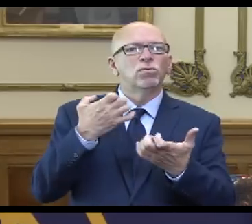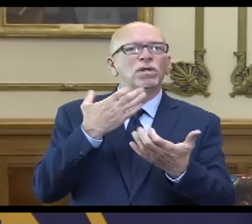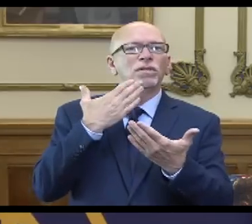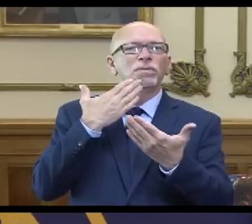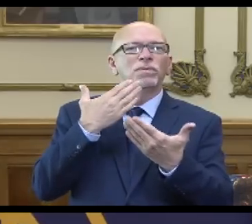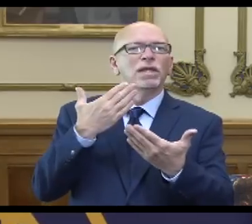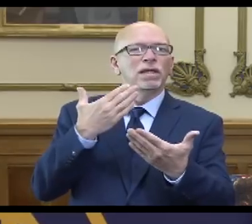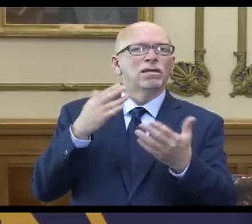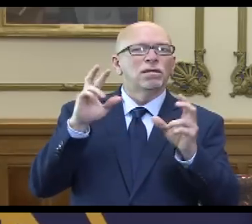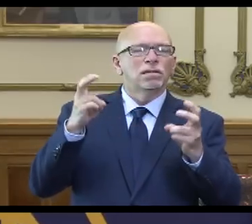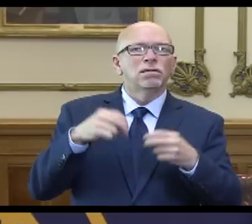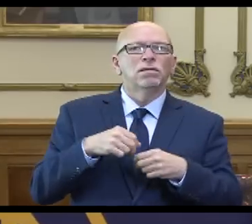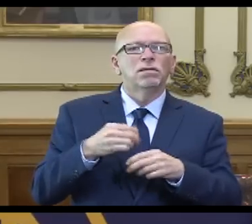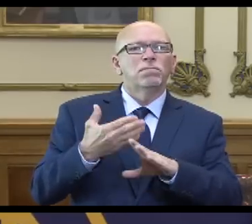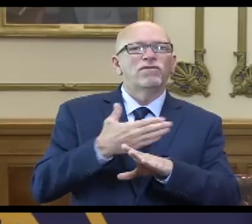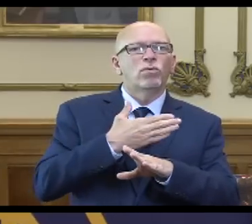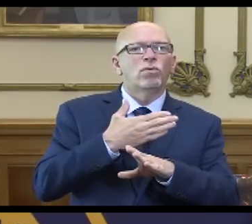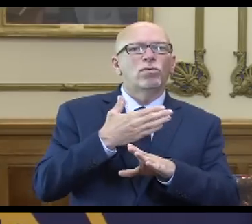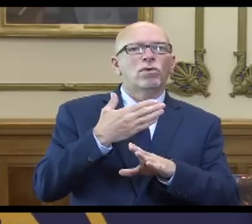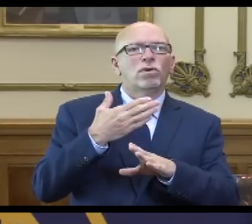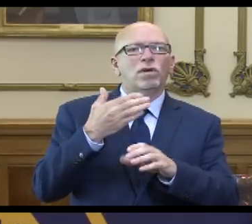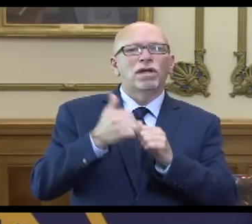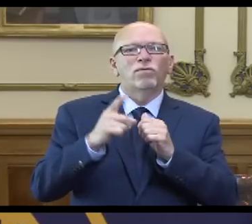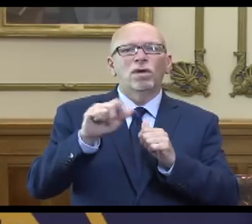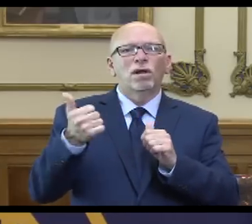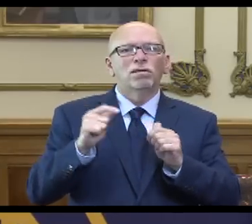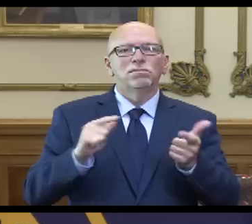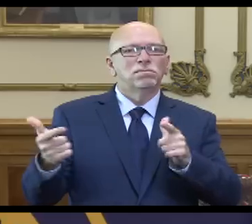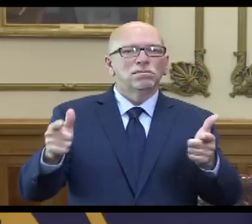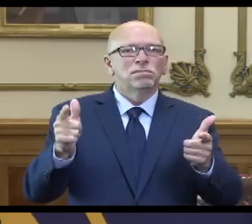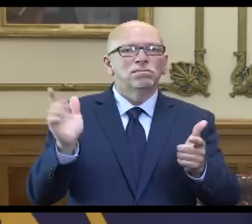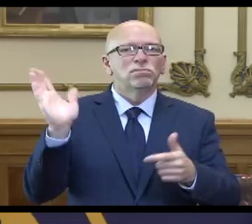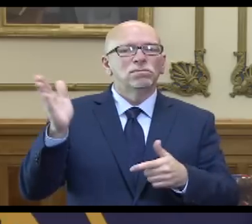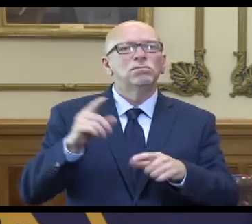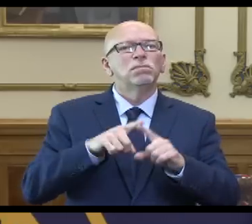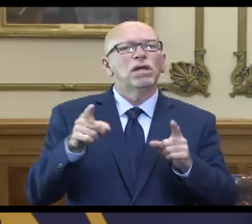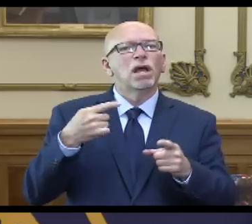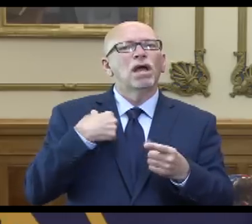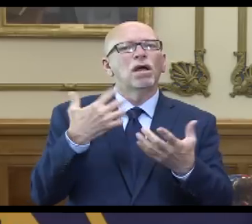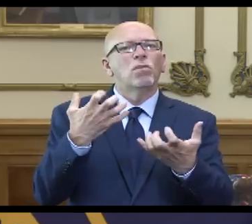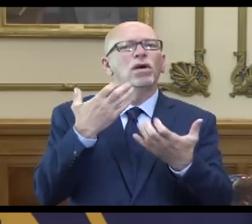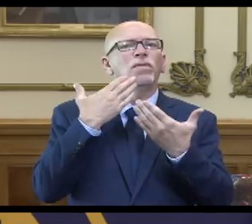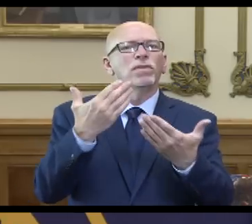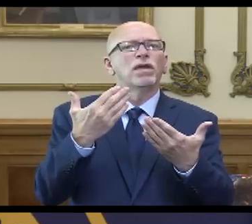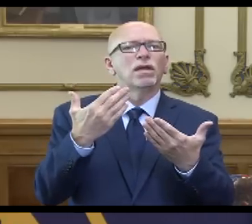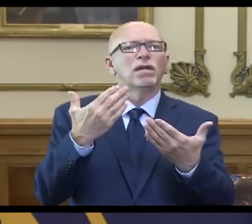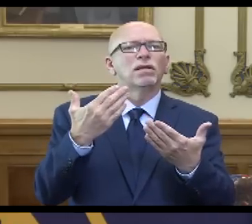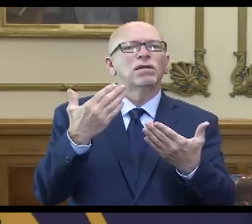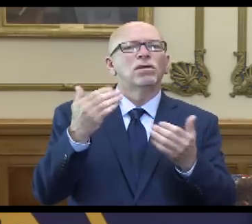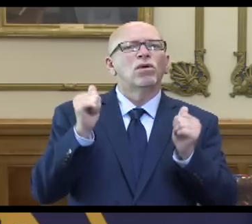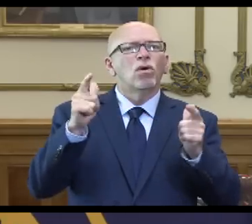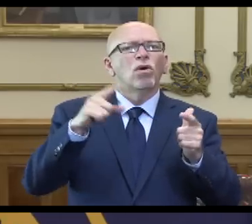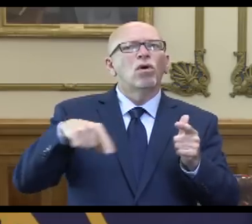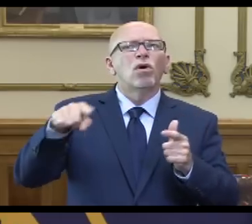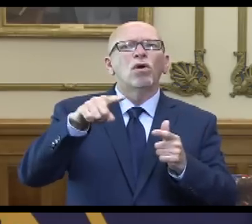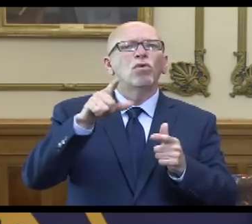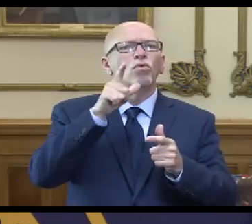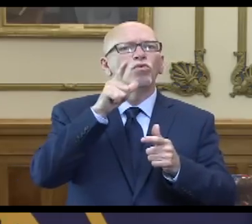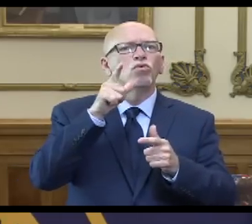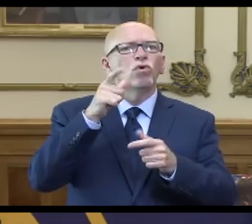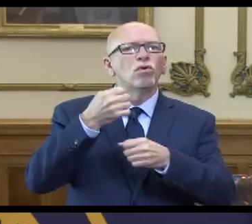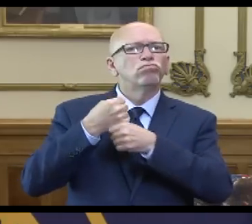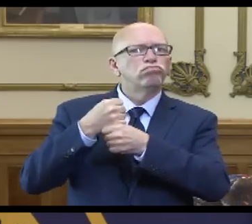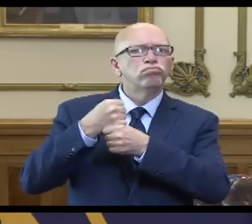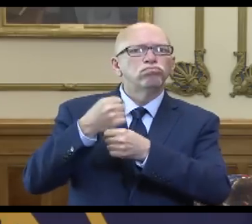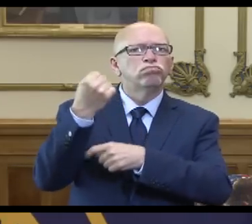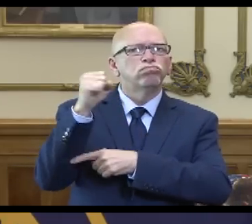here before everyone else presents. I do want to thank all the peaceful protesters who